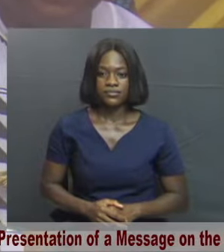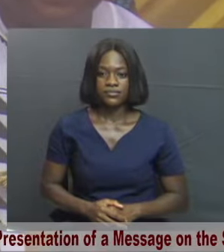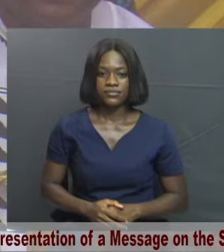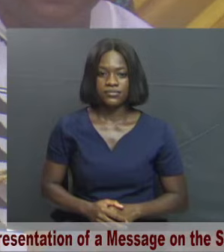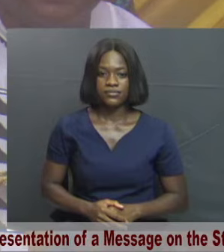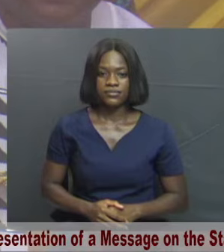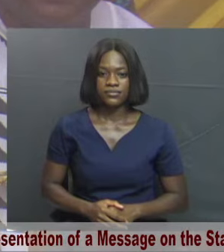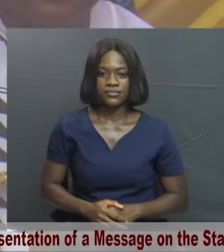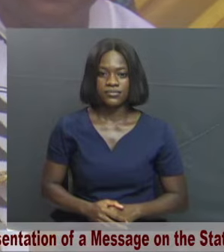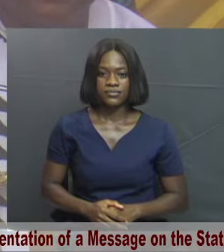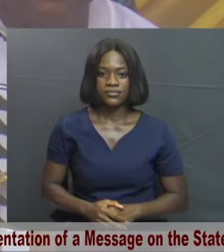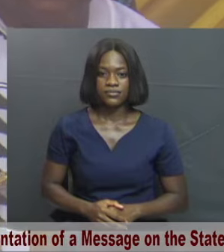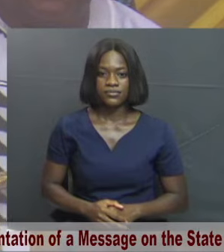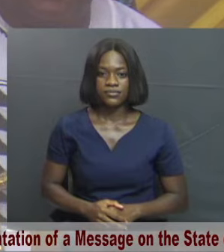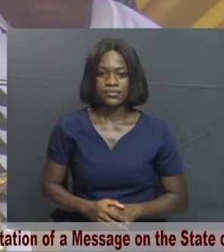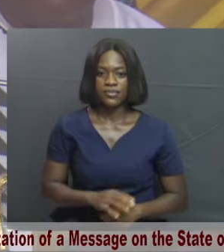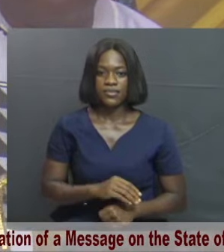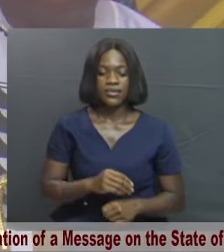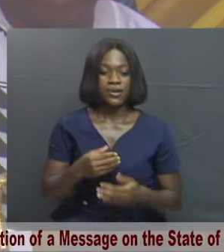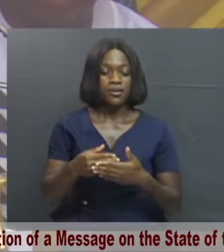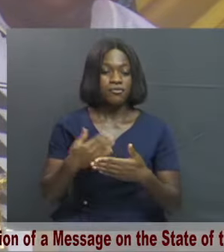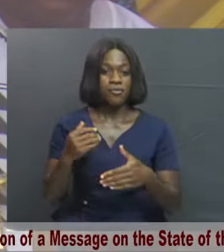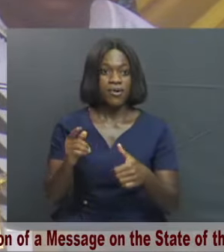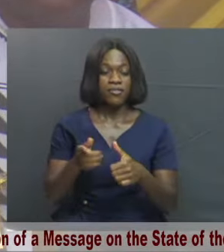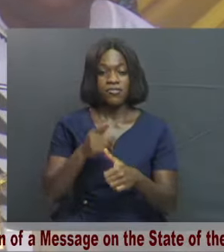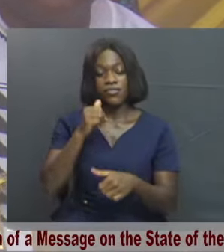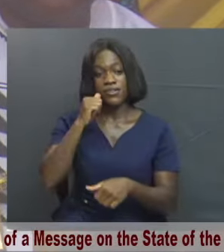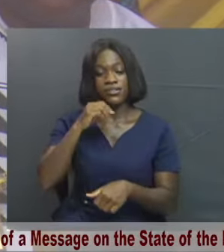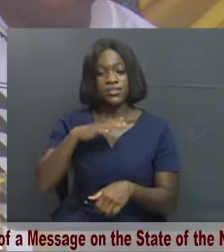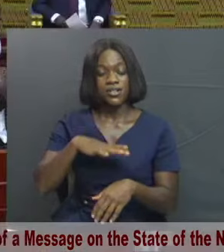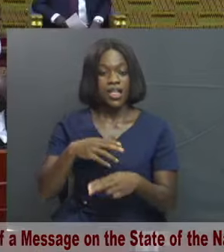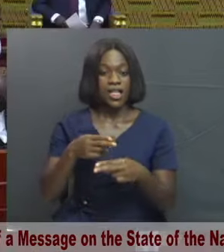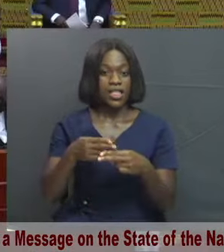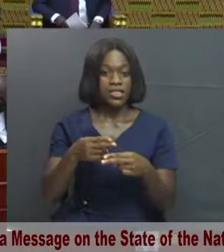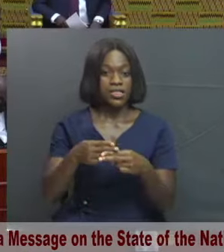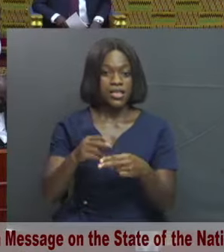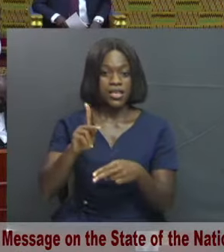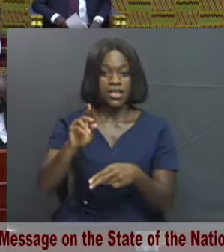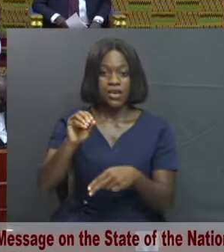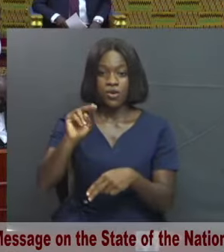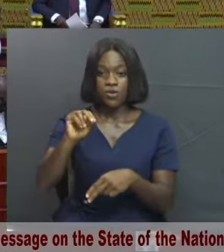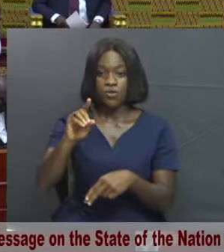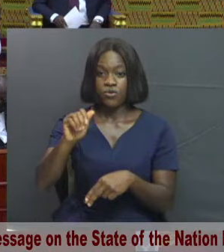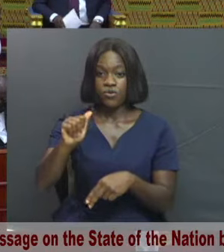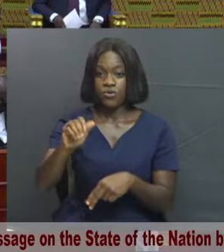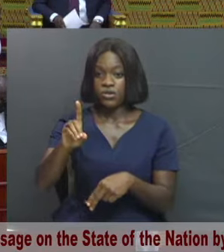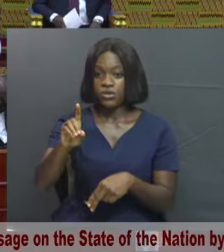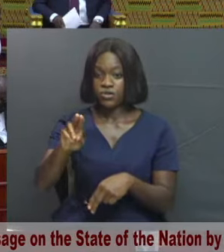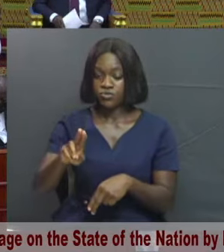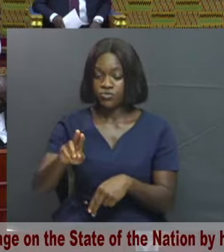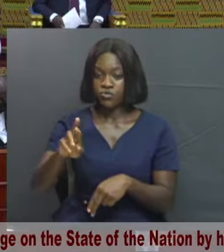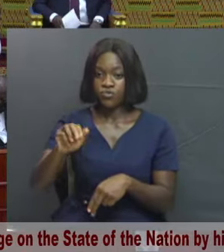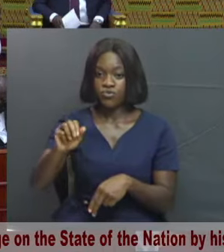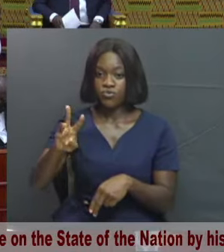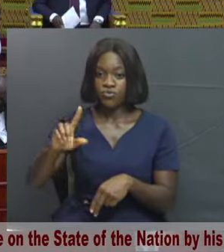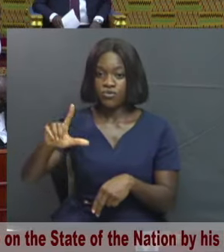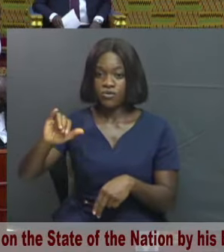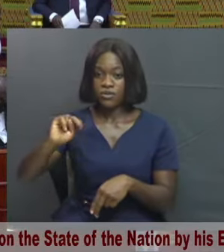mahama and former first lady Her Excellency nedu aiman Rollins